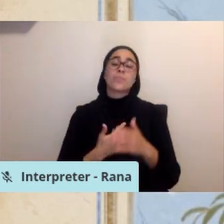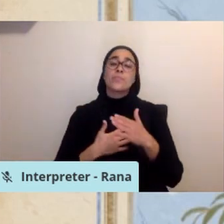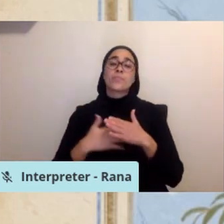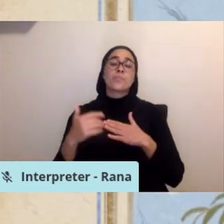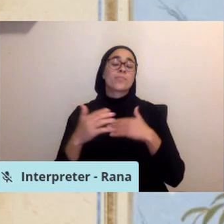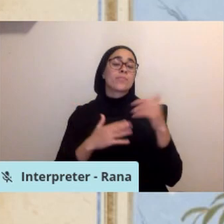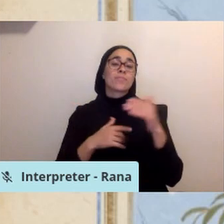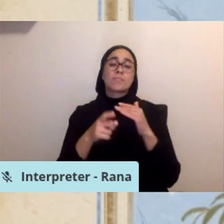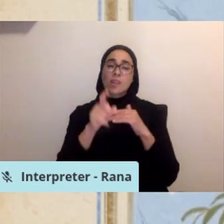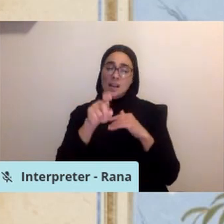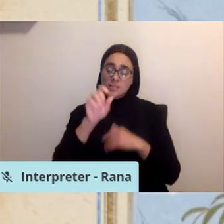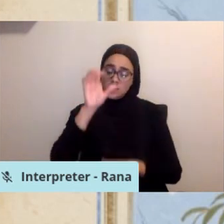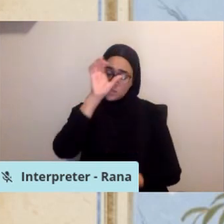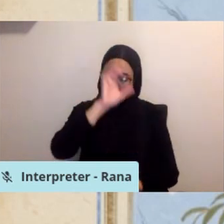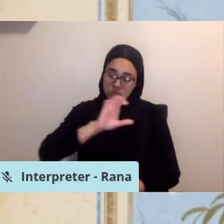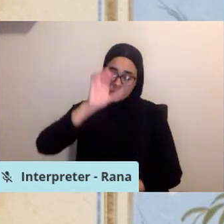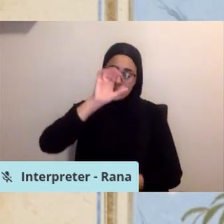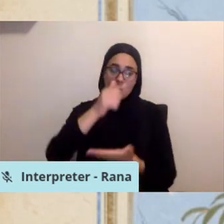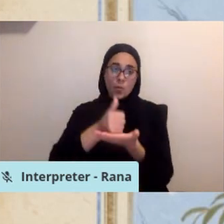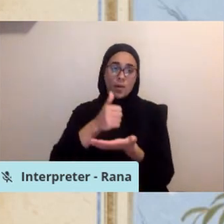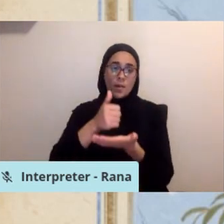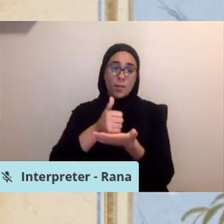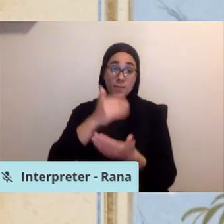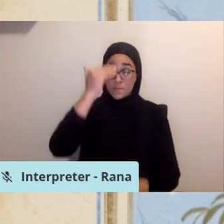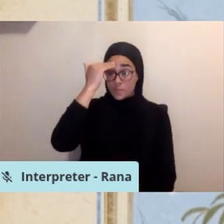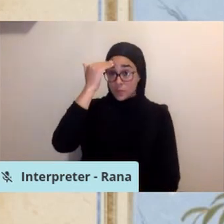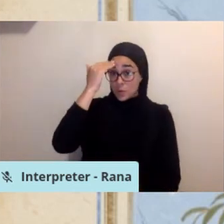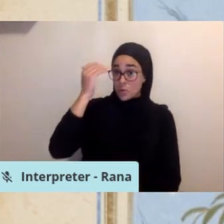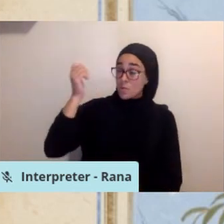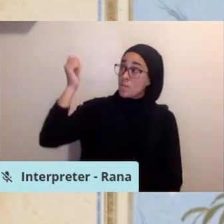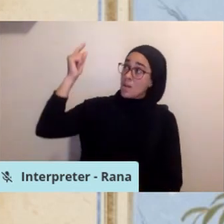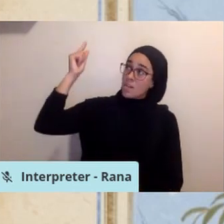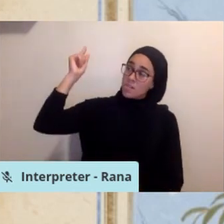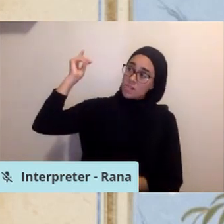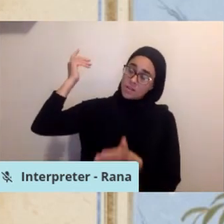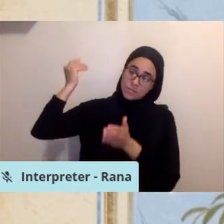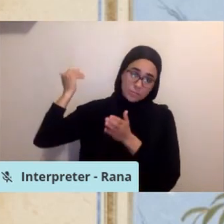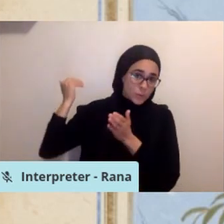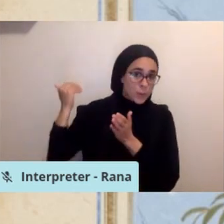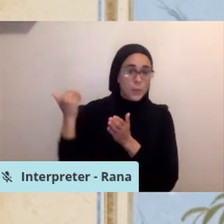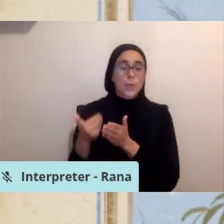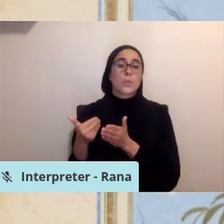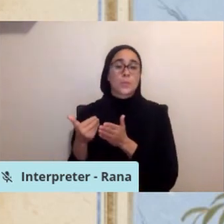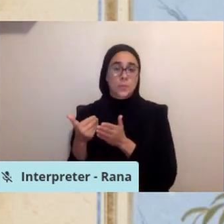help and know that Allah is close by.